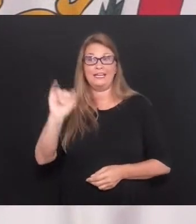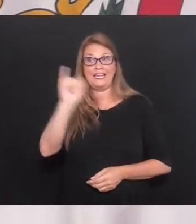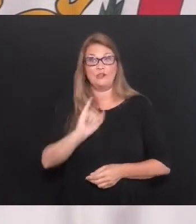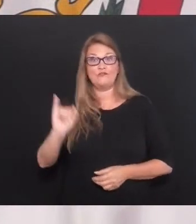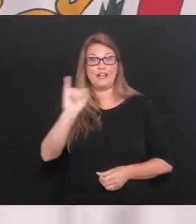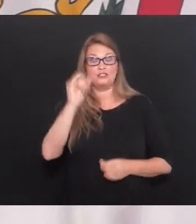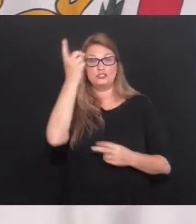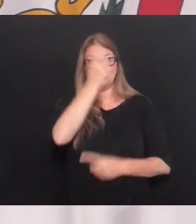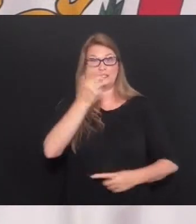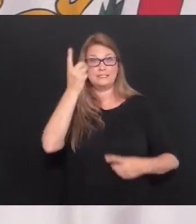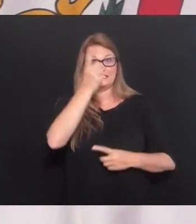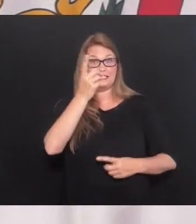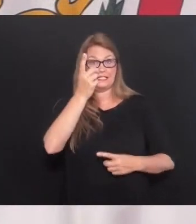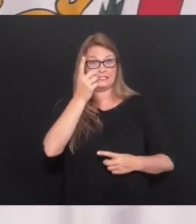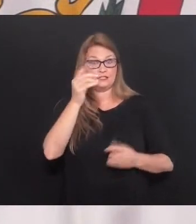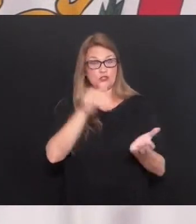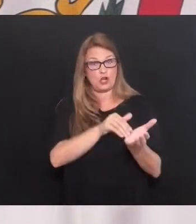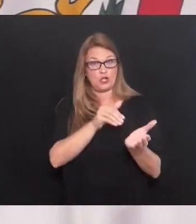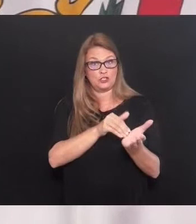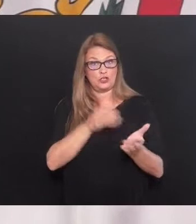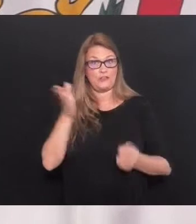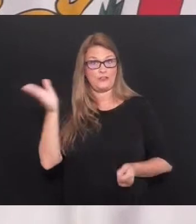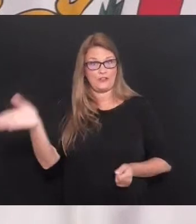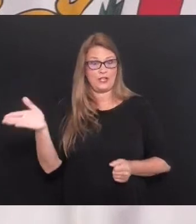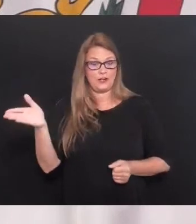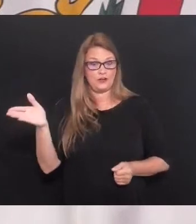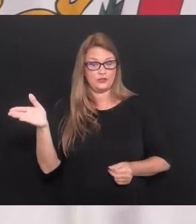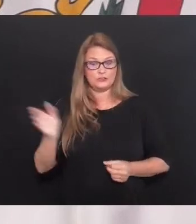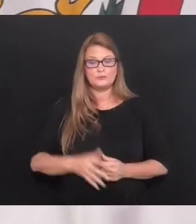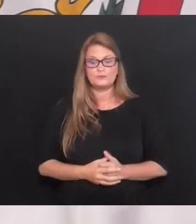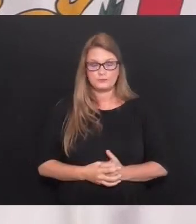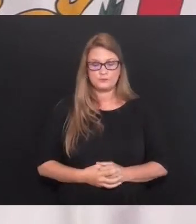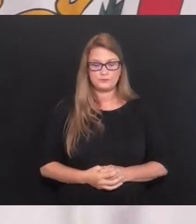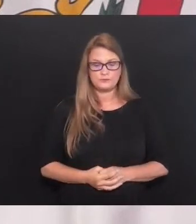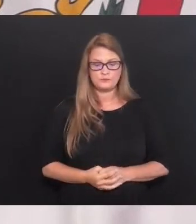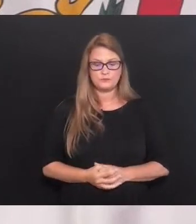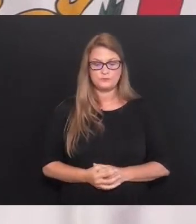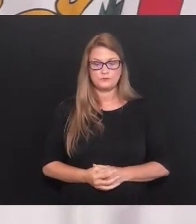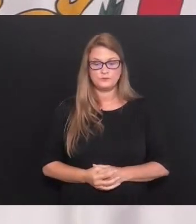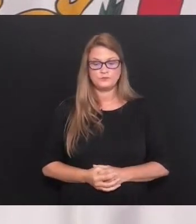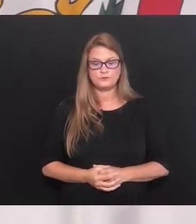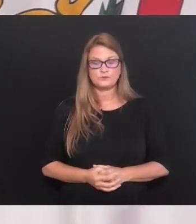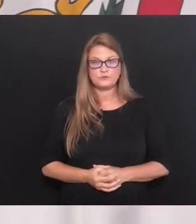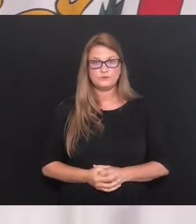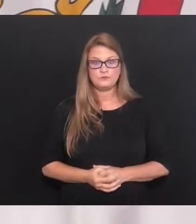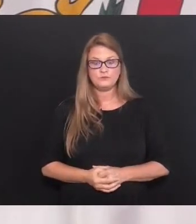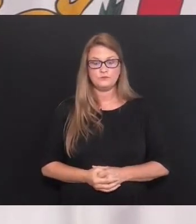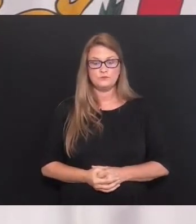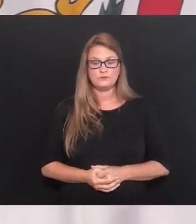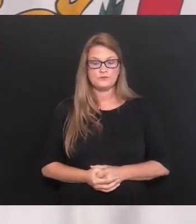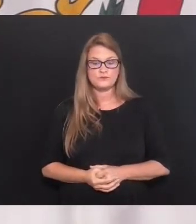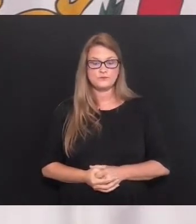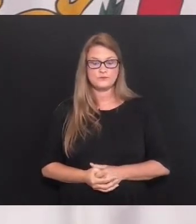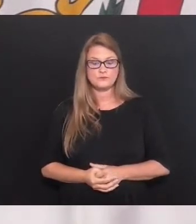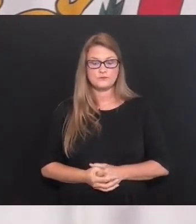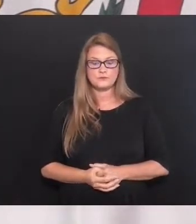disease doctor there and head of that department. Now just think about this a second.